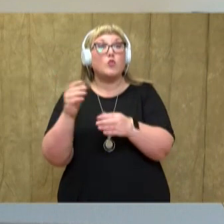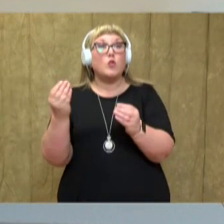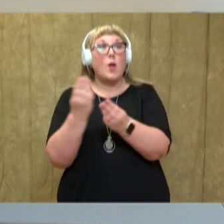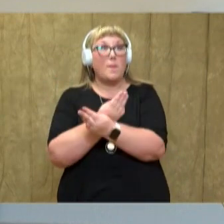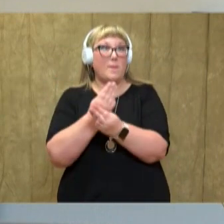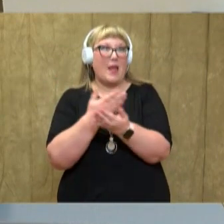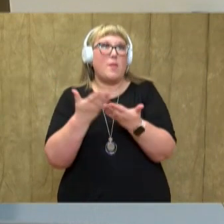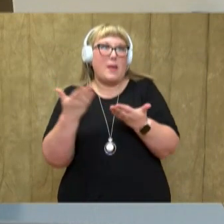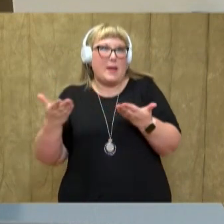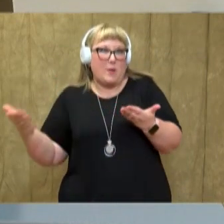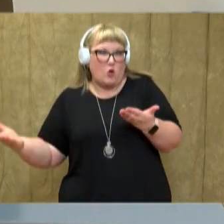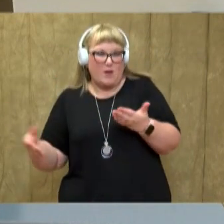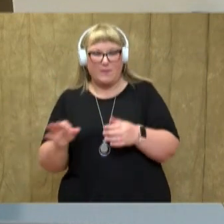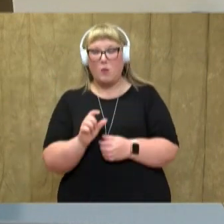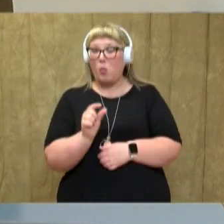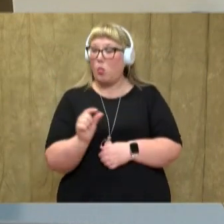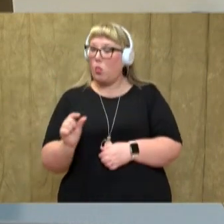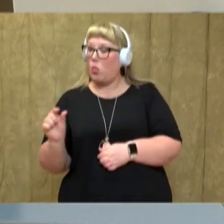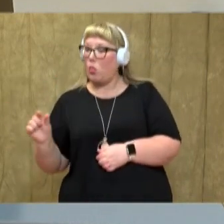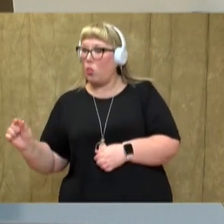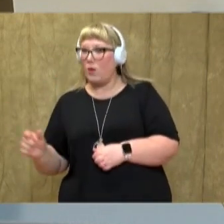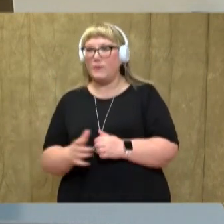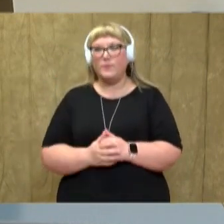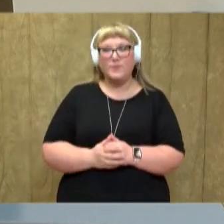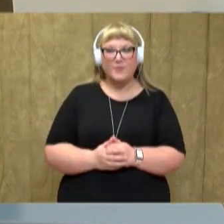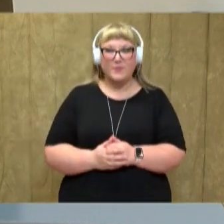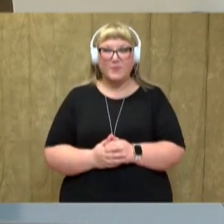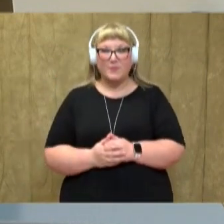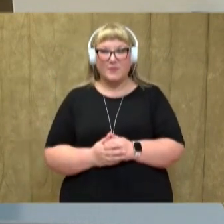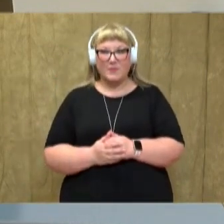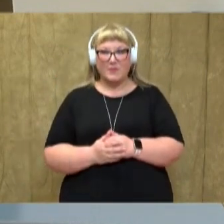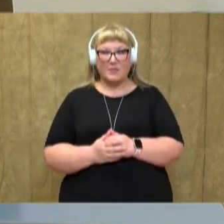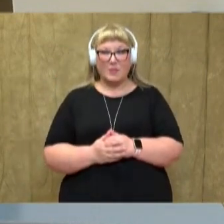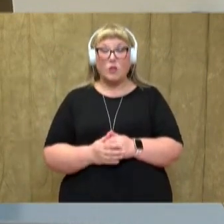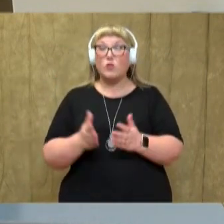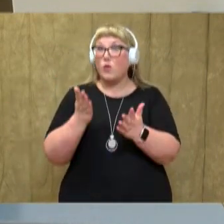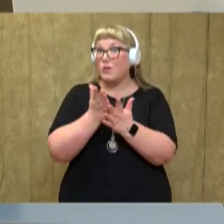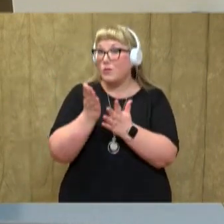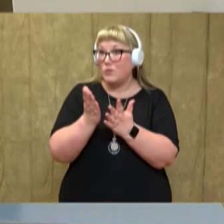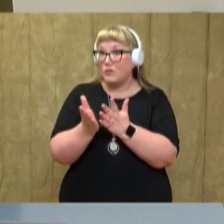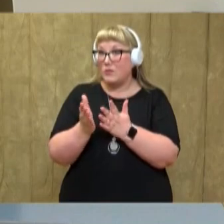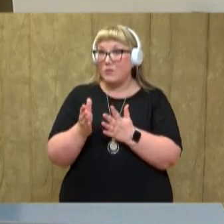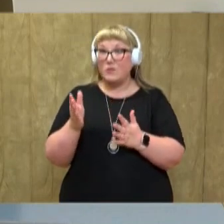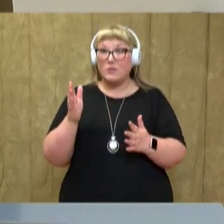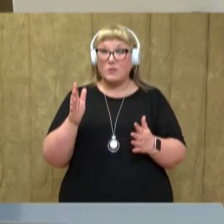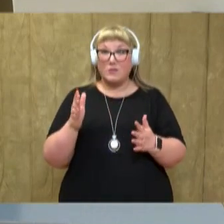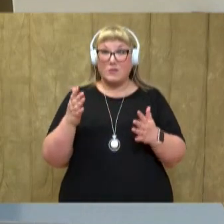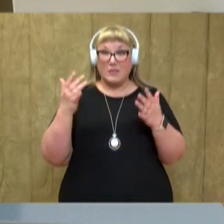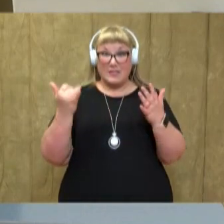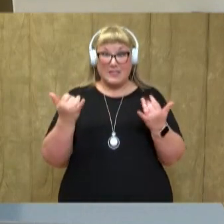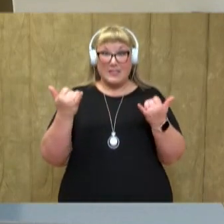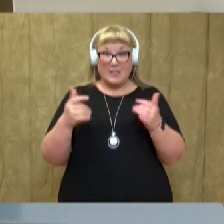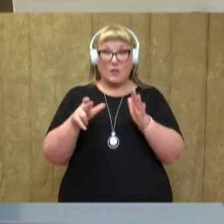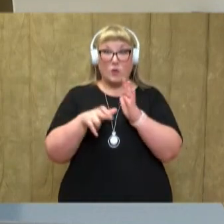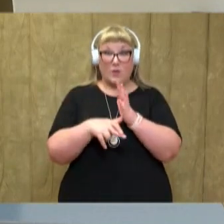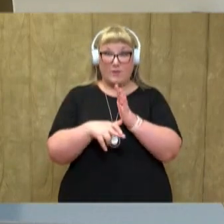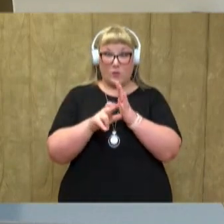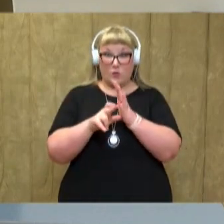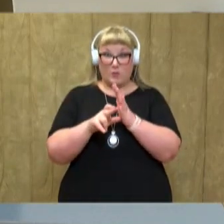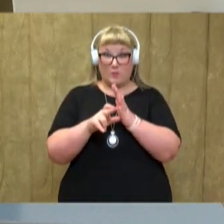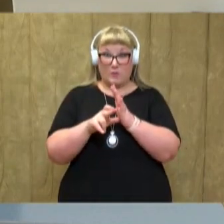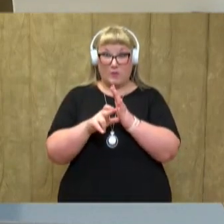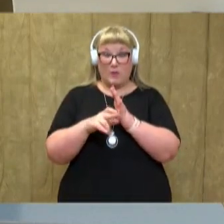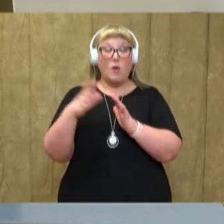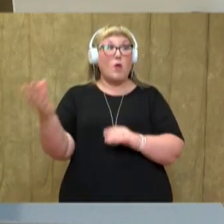math manipulatives. So I'm going to take our strategies, now that we've reviewed them,